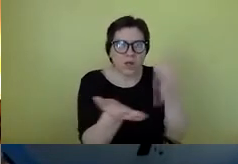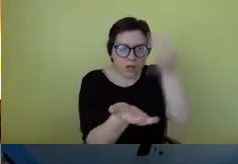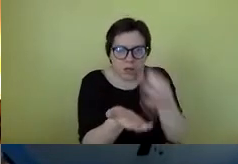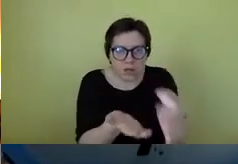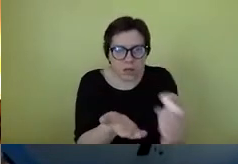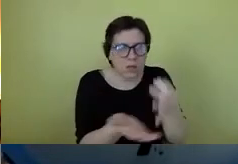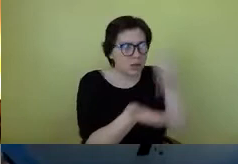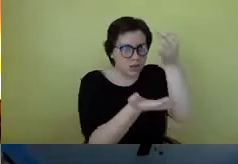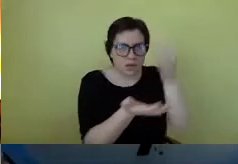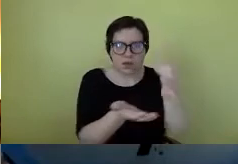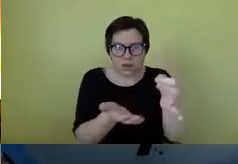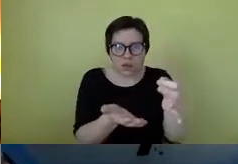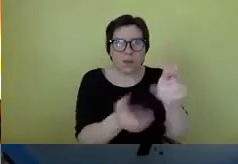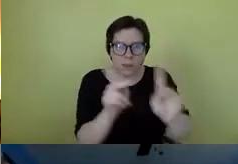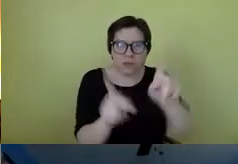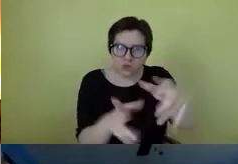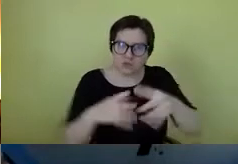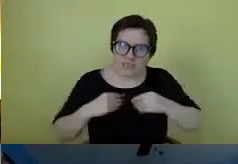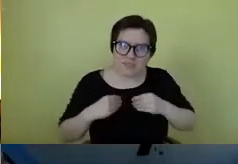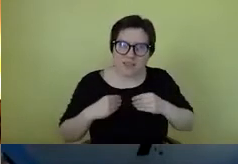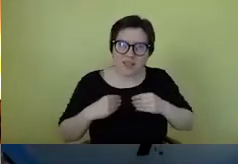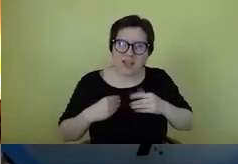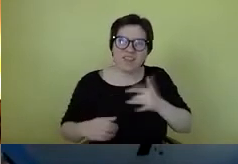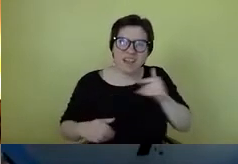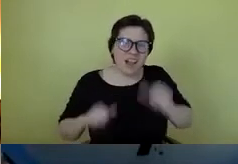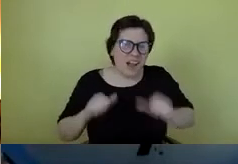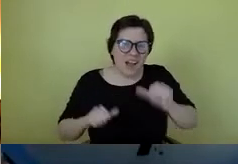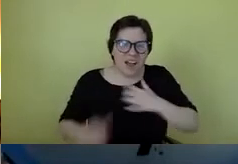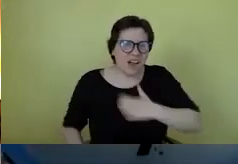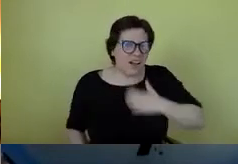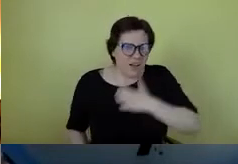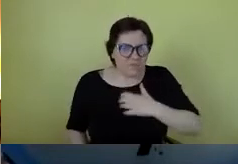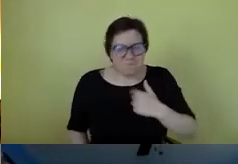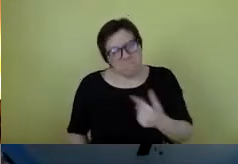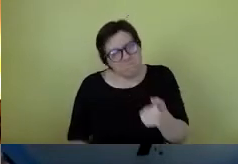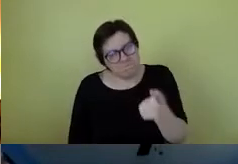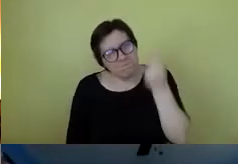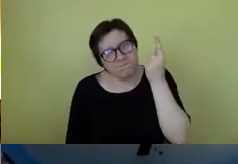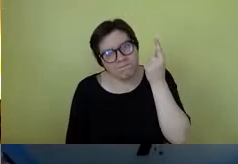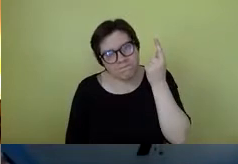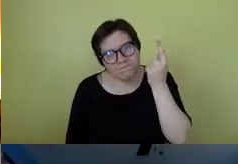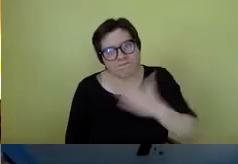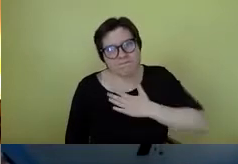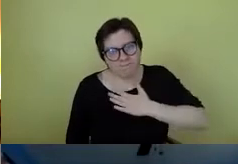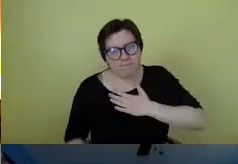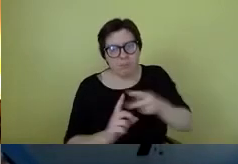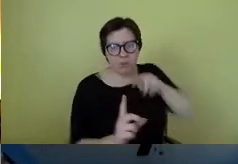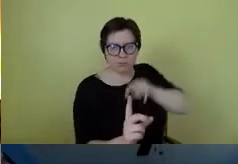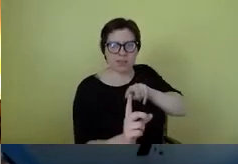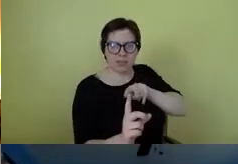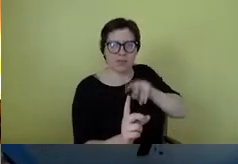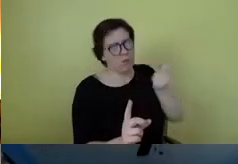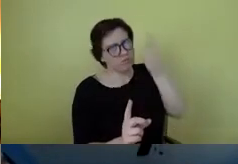be there to receive the host. So I understand from my perspective